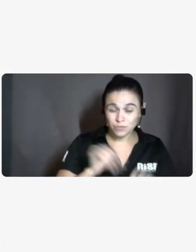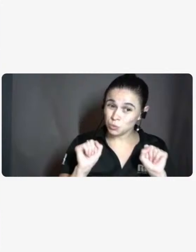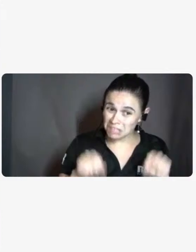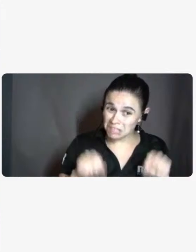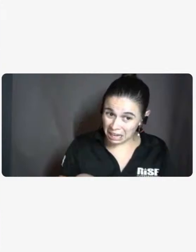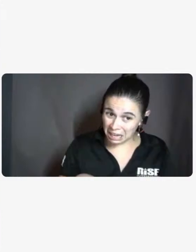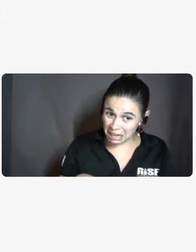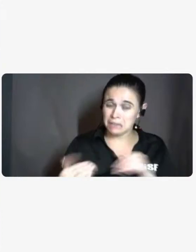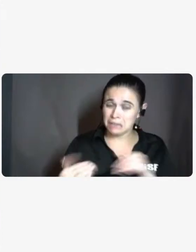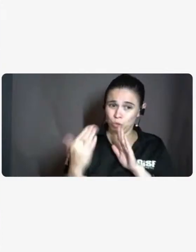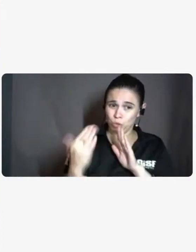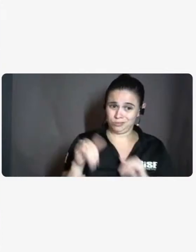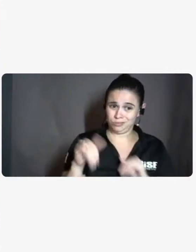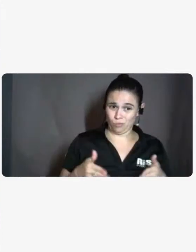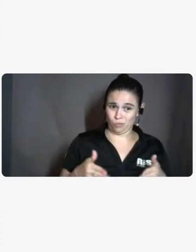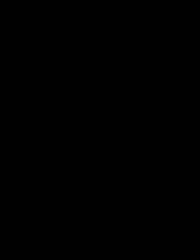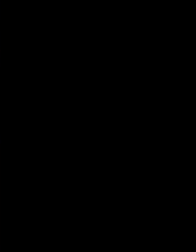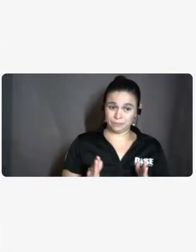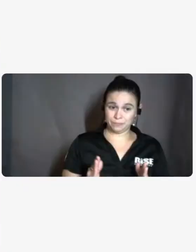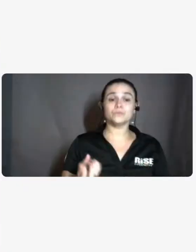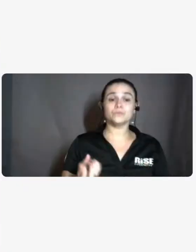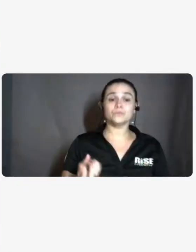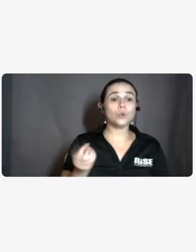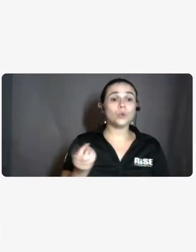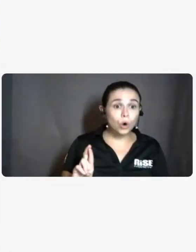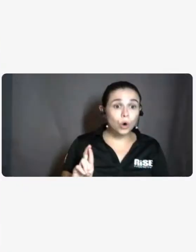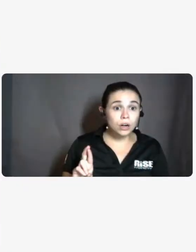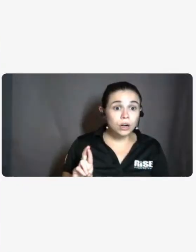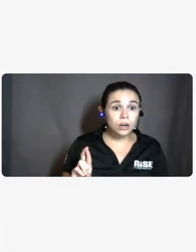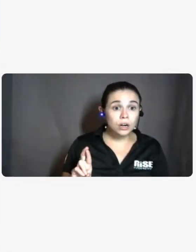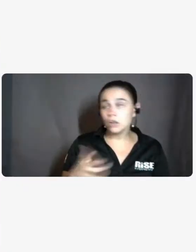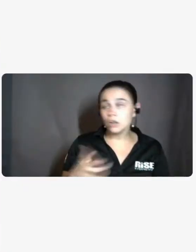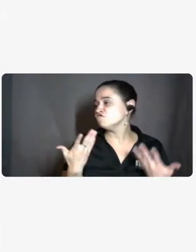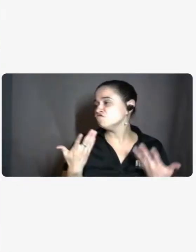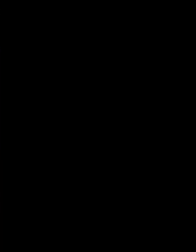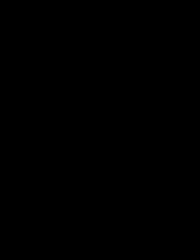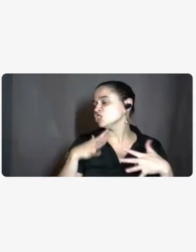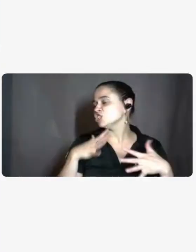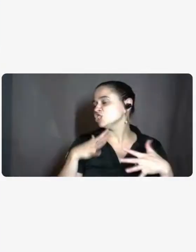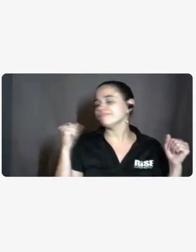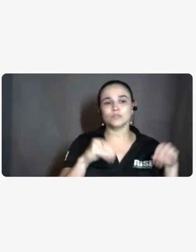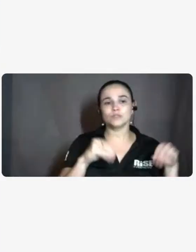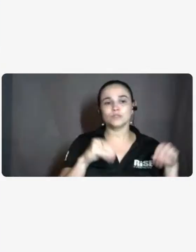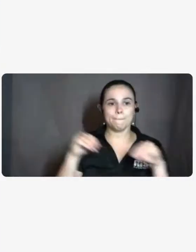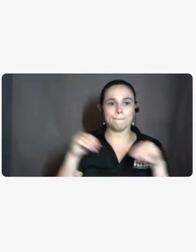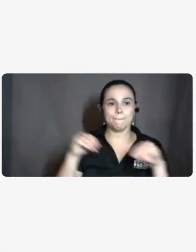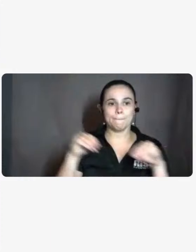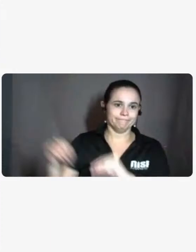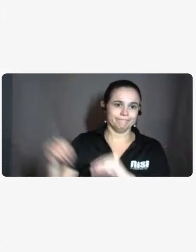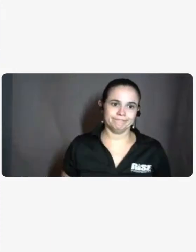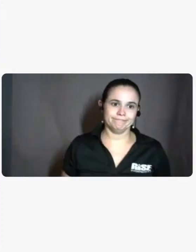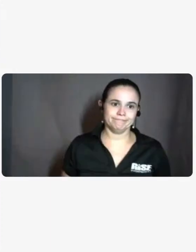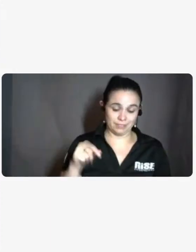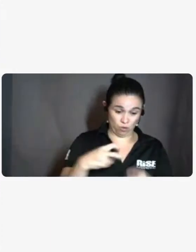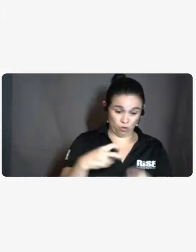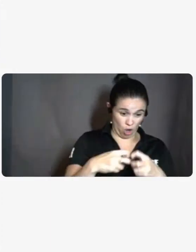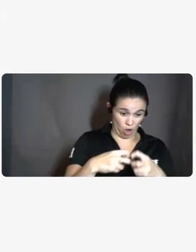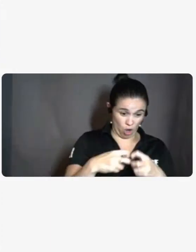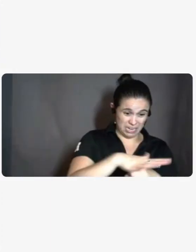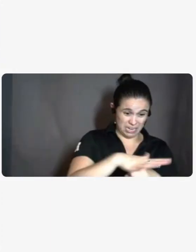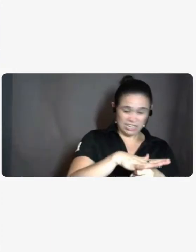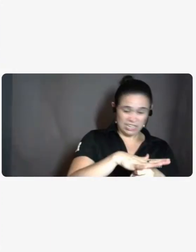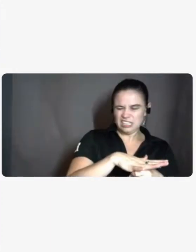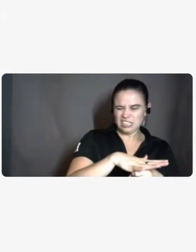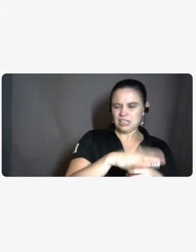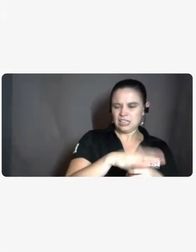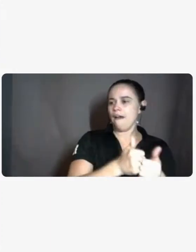you could move. You could just move away from the problem. And what